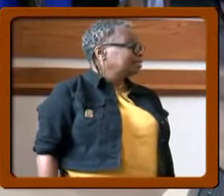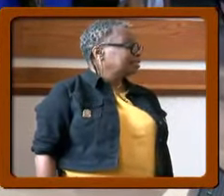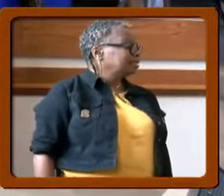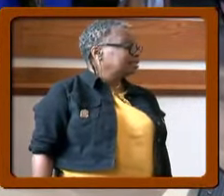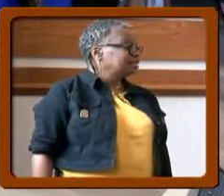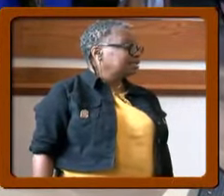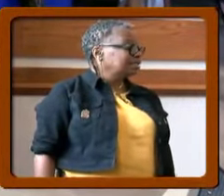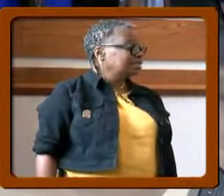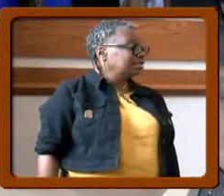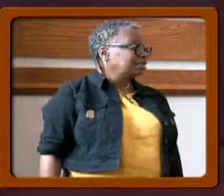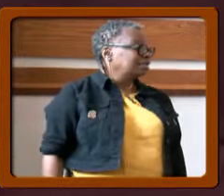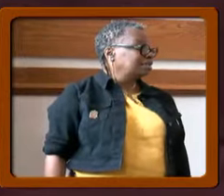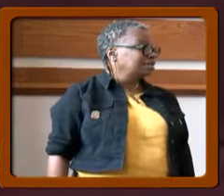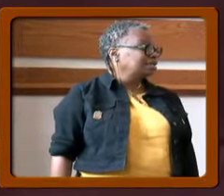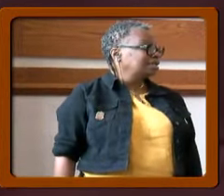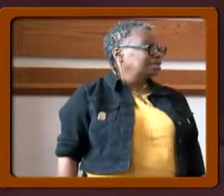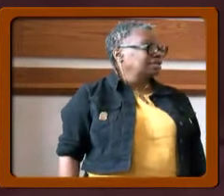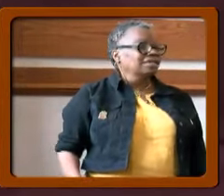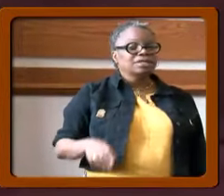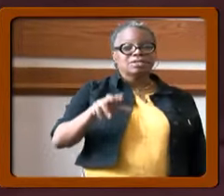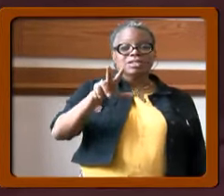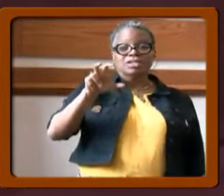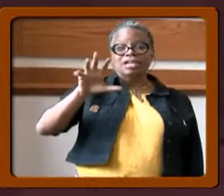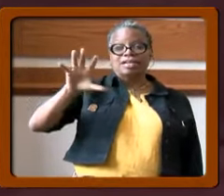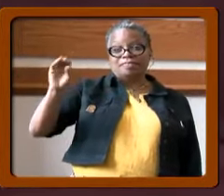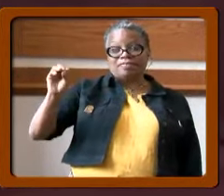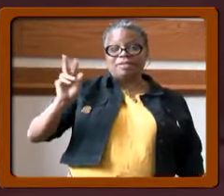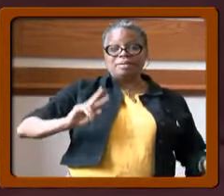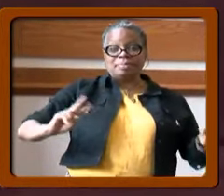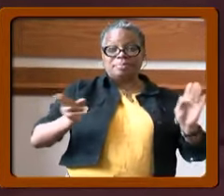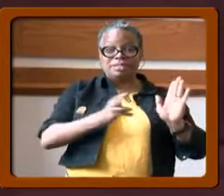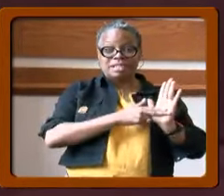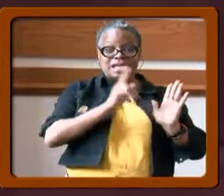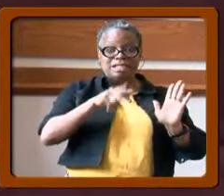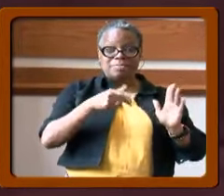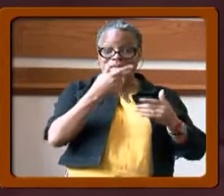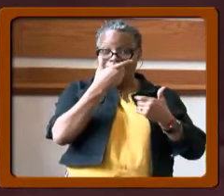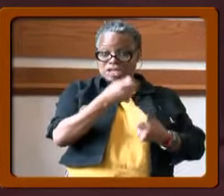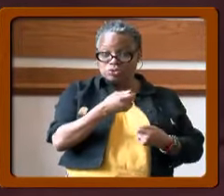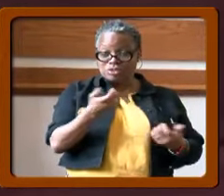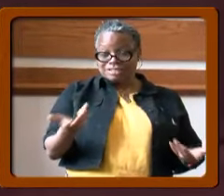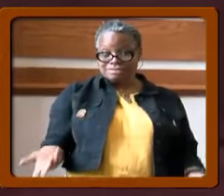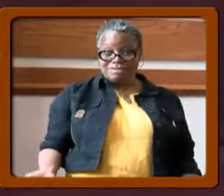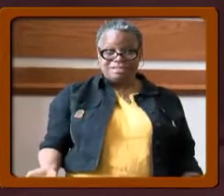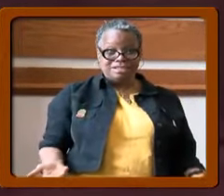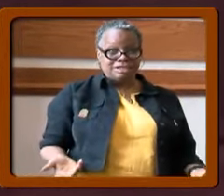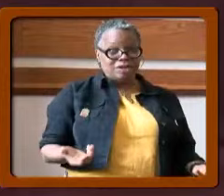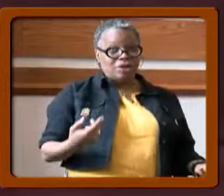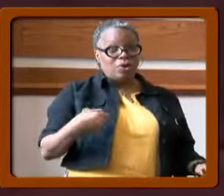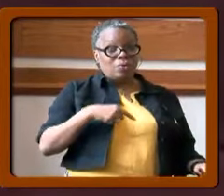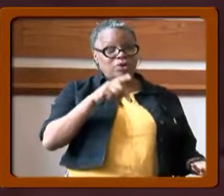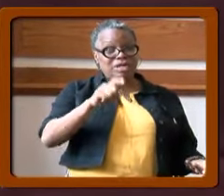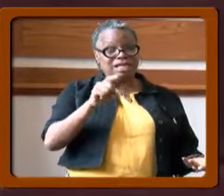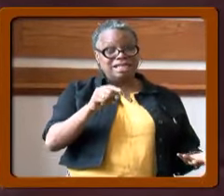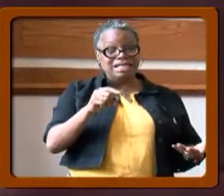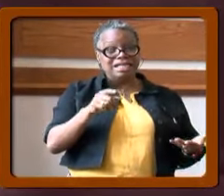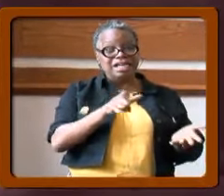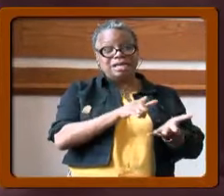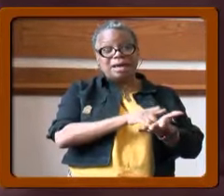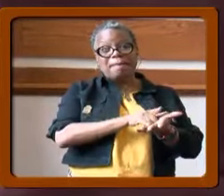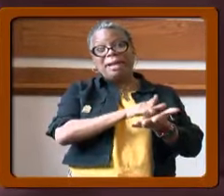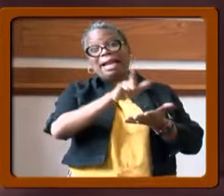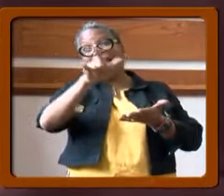I don't know. Well, 350 people have signed up saying they're interested. We're going to need a charter, a